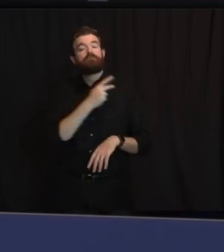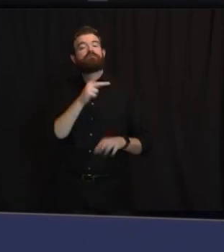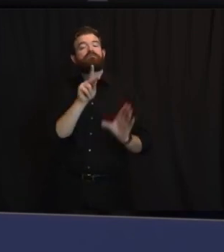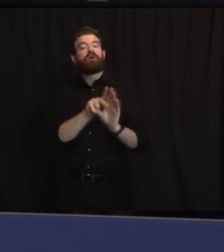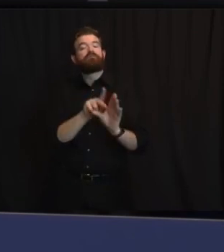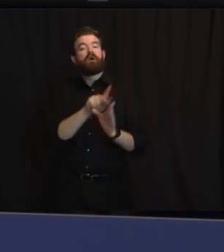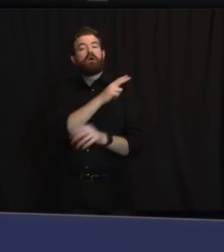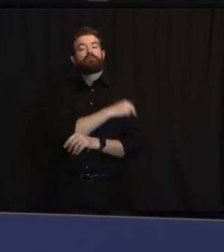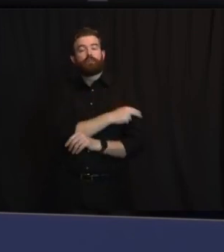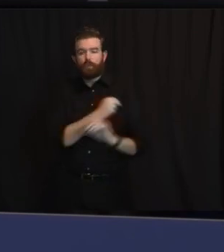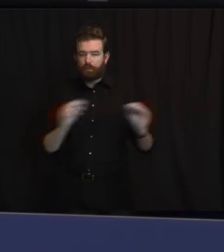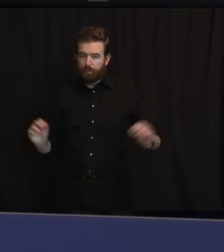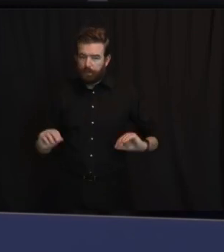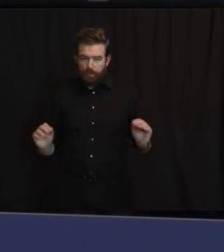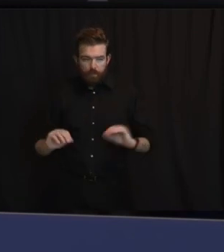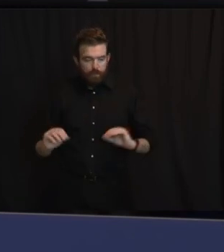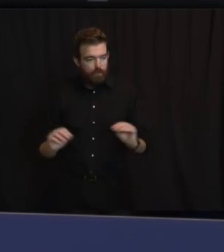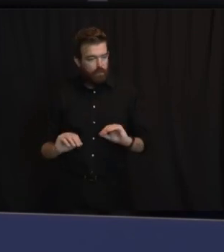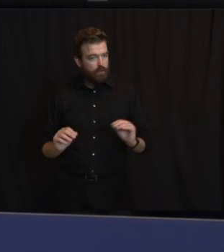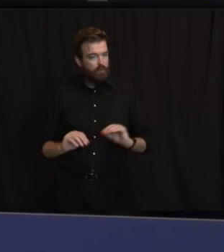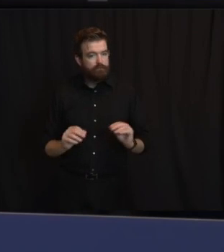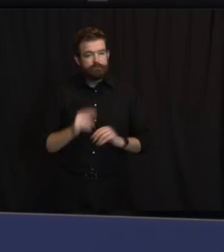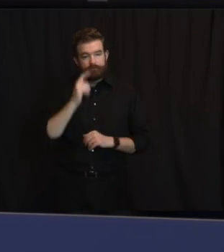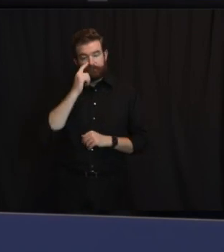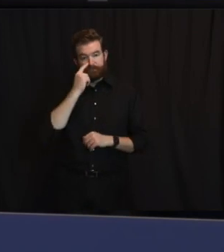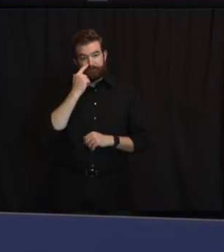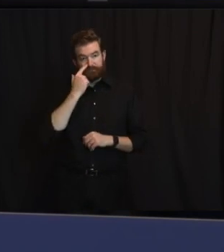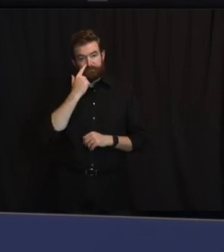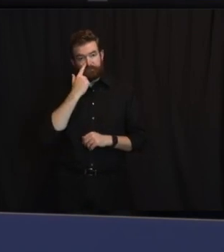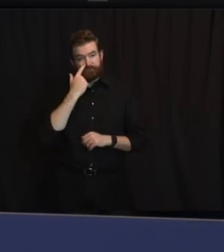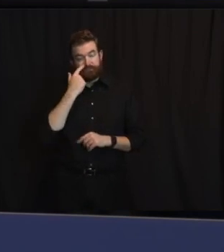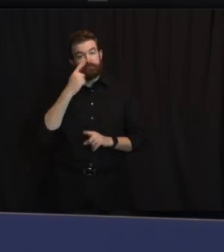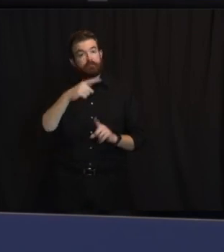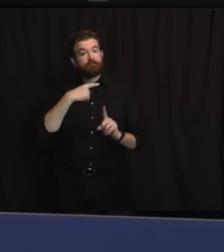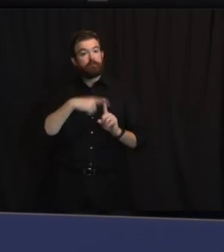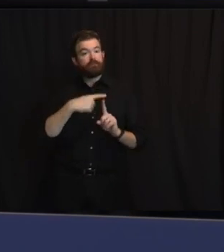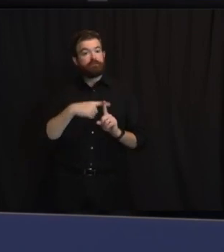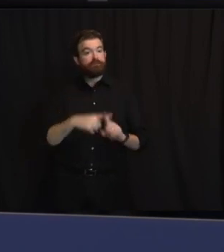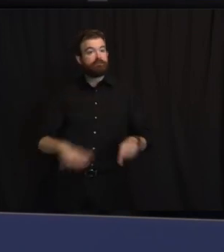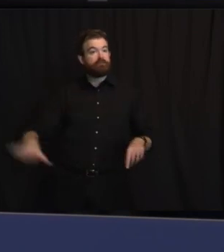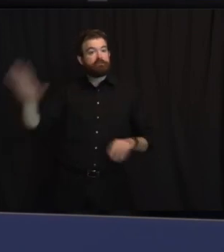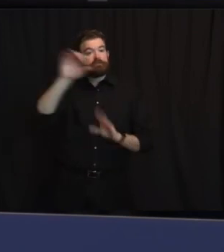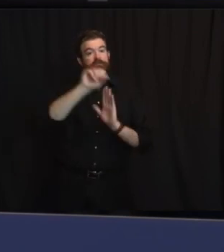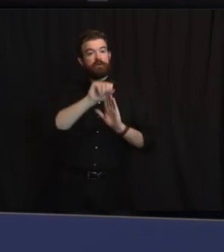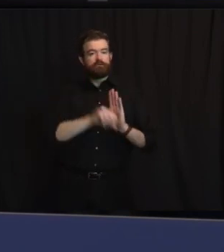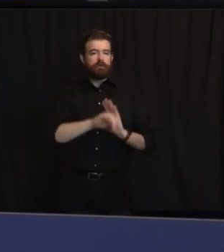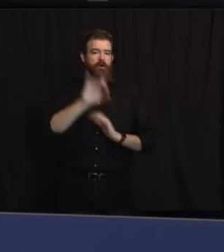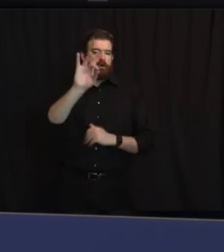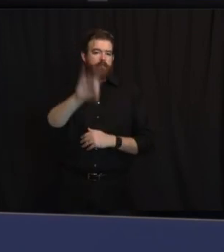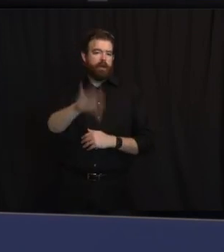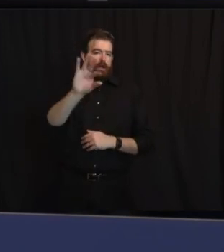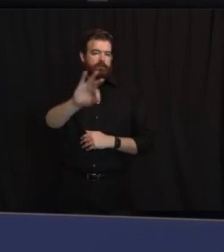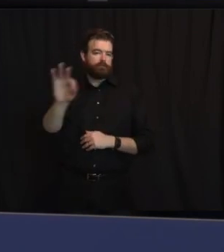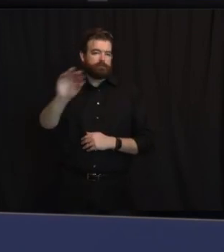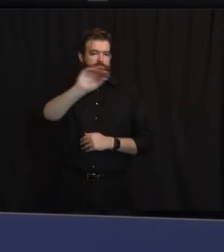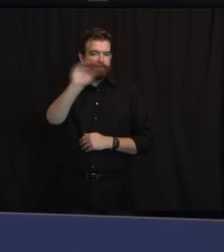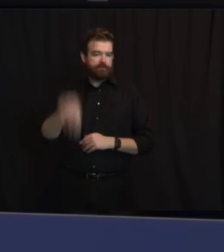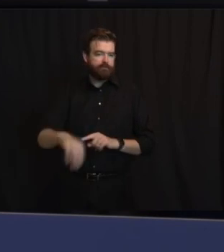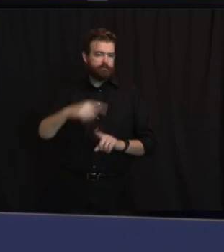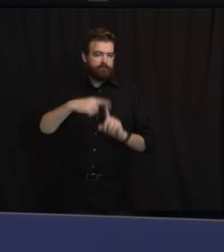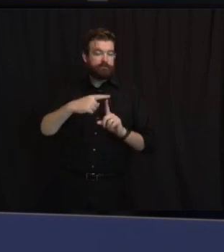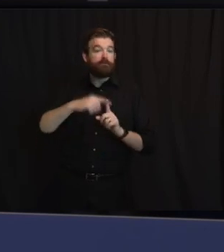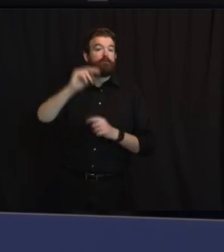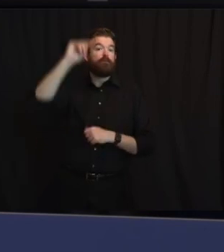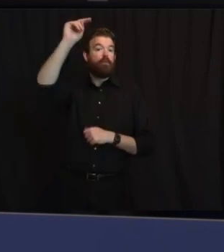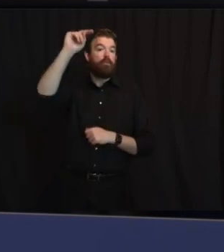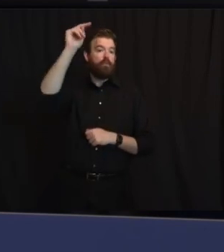The percent positivity as of April 22nd, as shared, statewide is 8.99. The northern part of the state